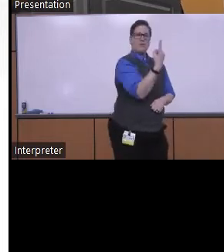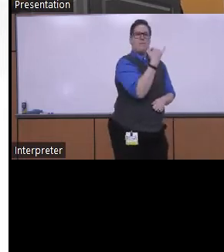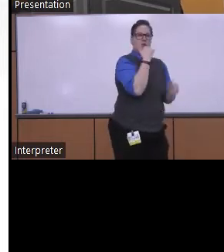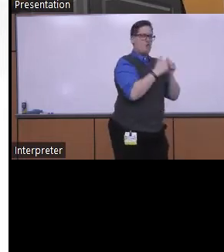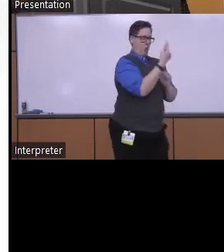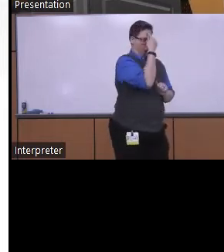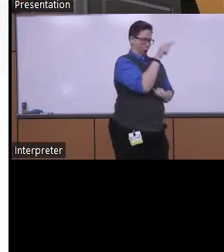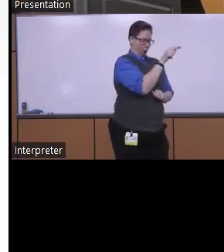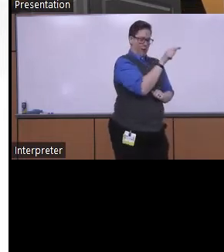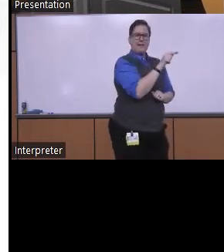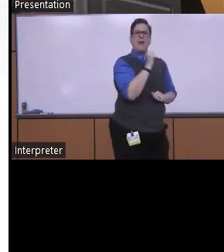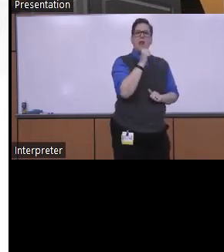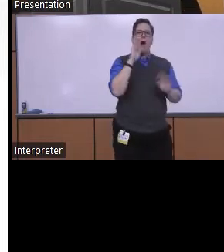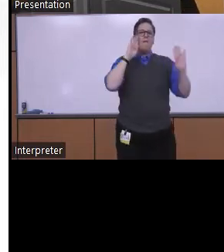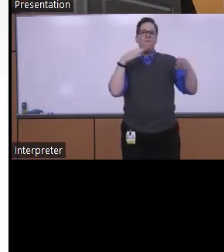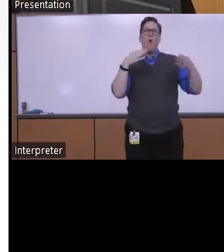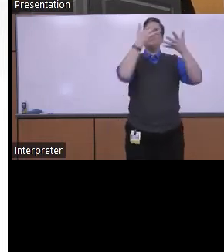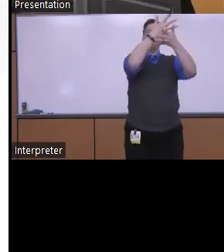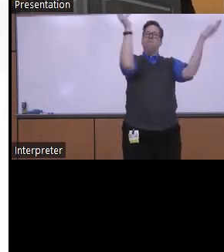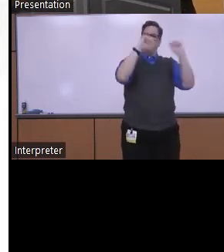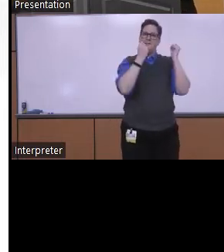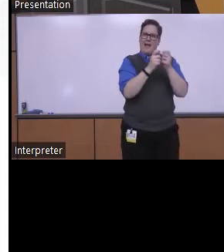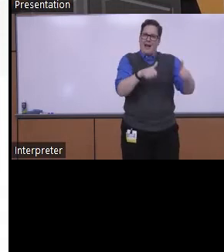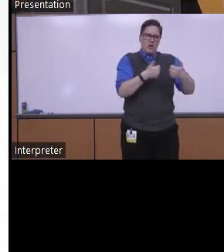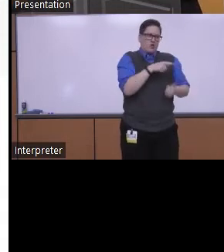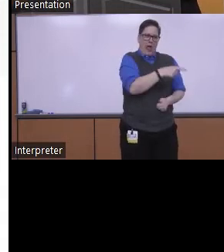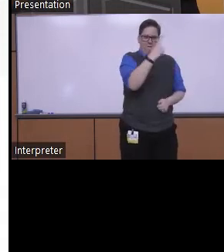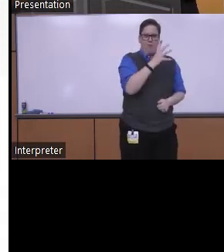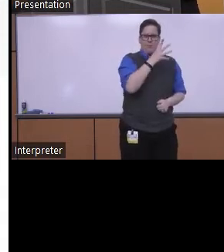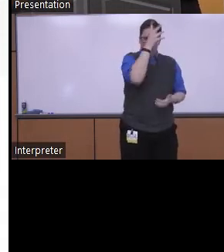not as a reflection of the societal challenges a family might face.